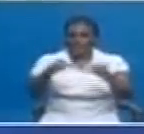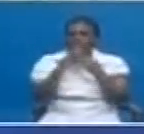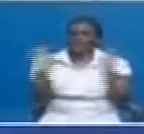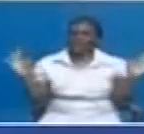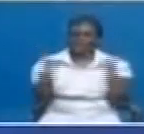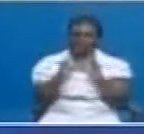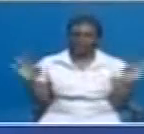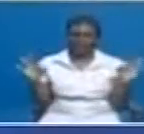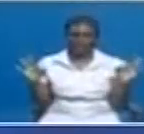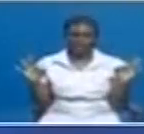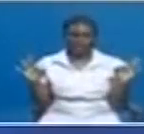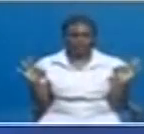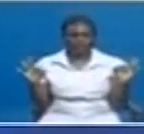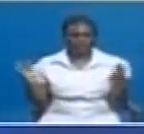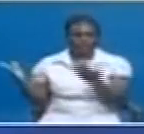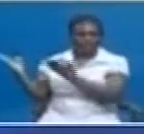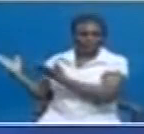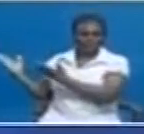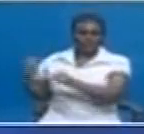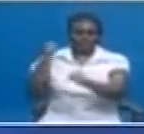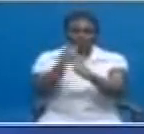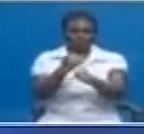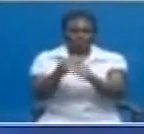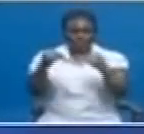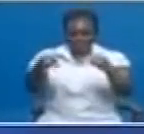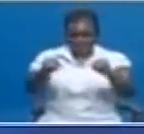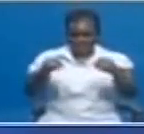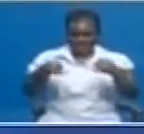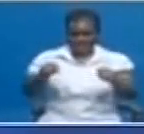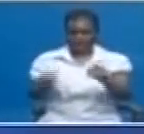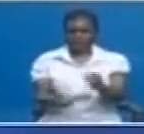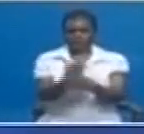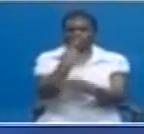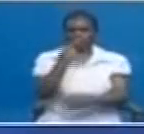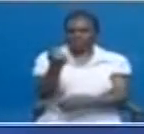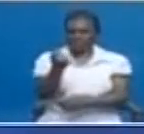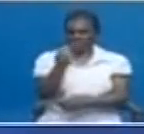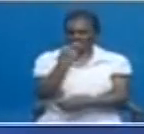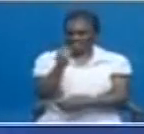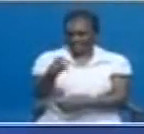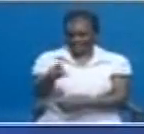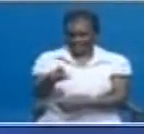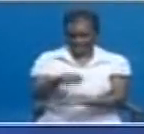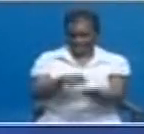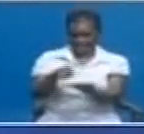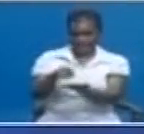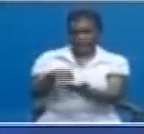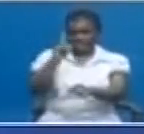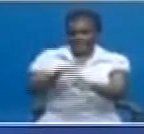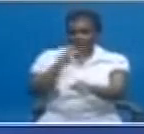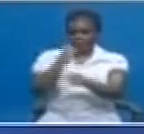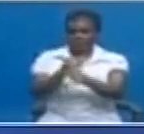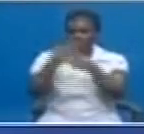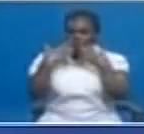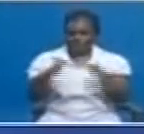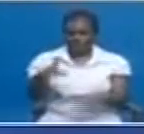fresh. This is what we are doing here as a trial for growing rice. It Once this one we do it, we can be able